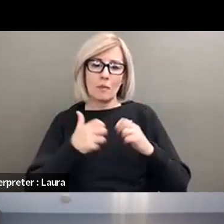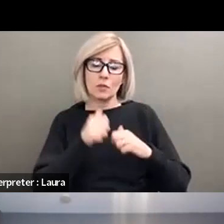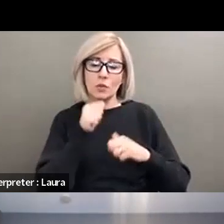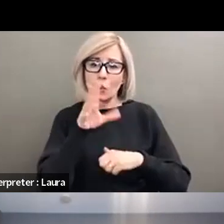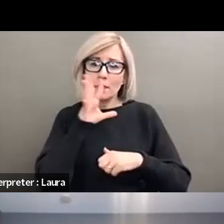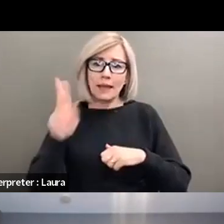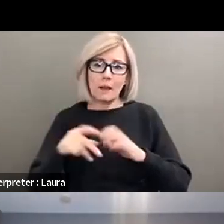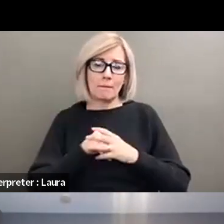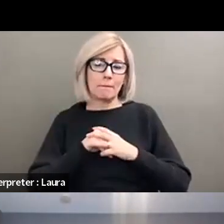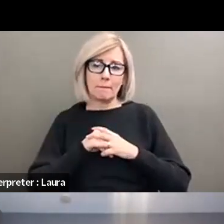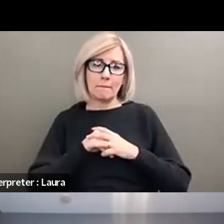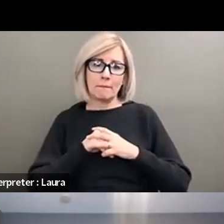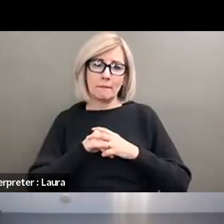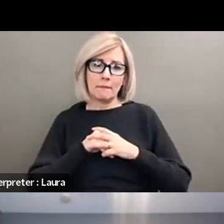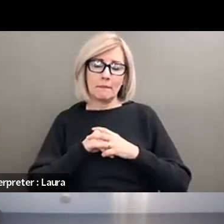and I